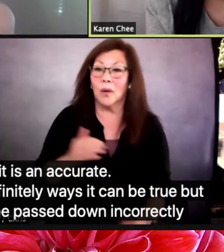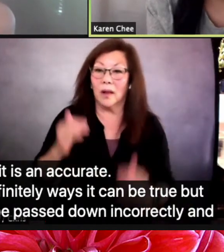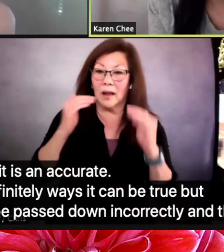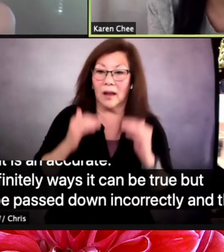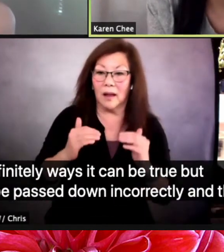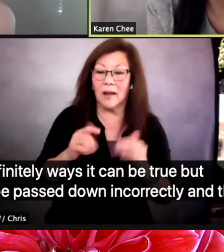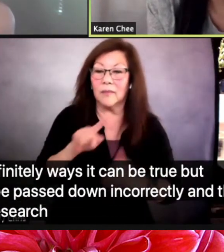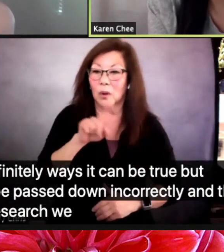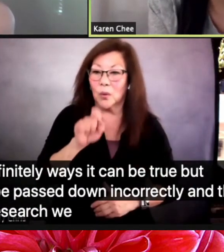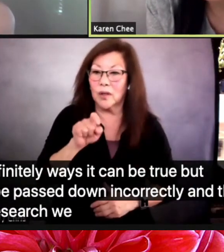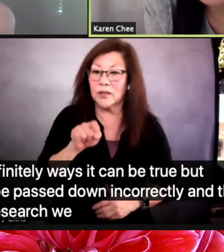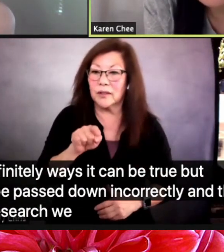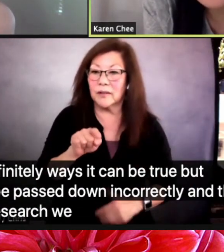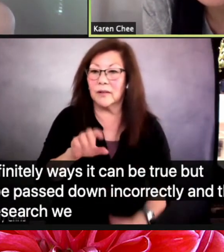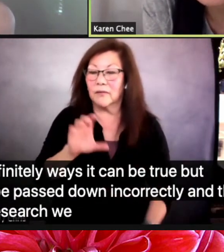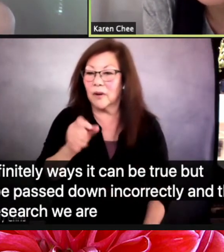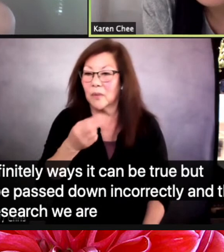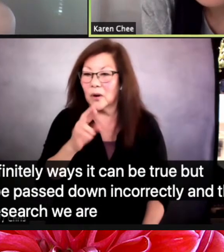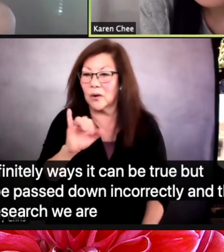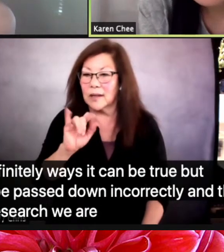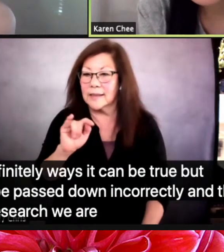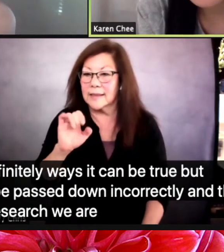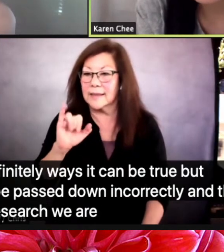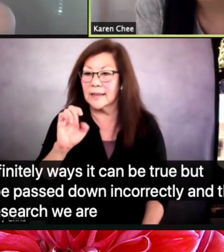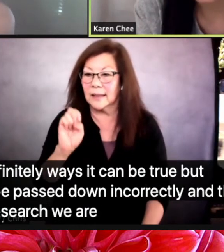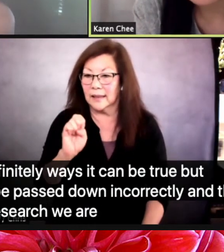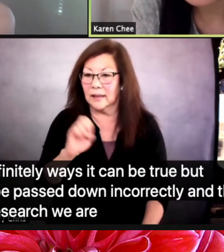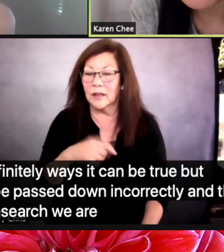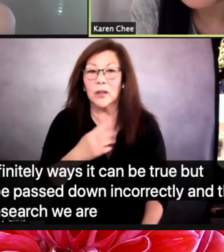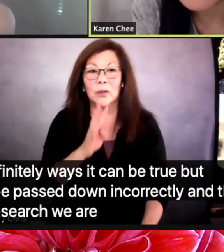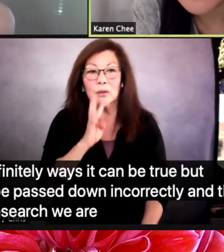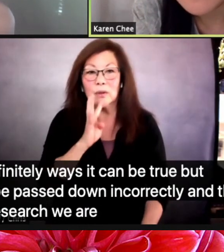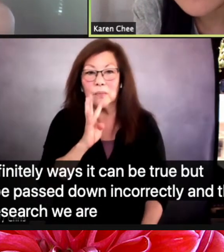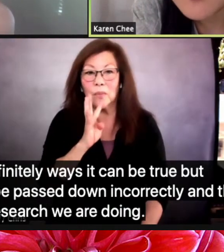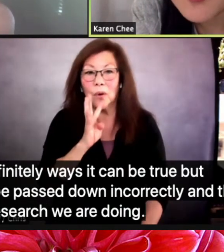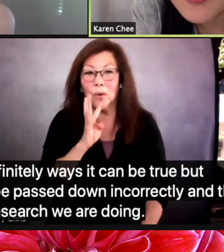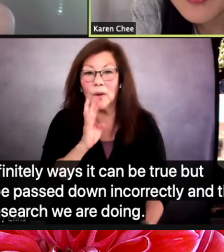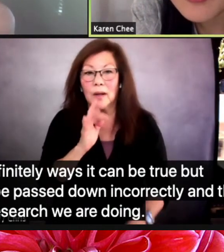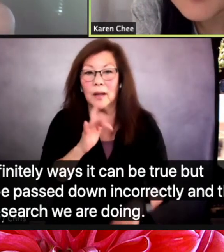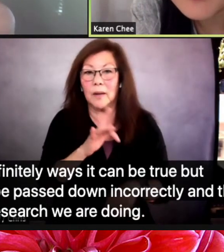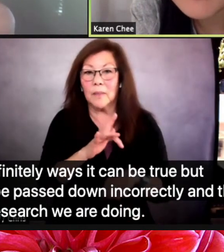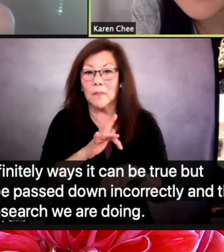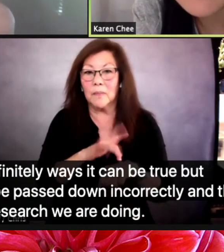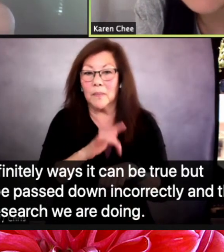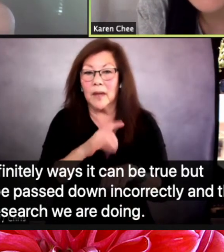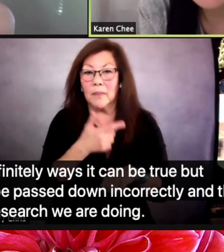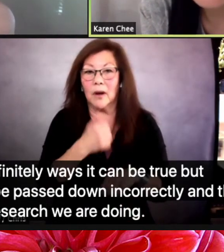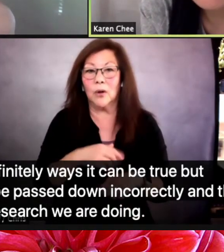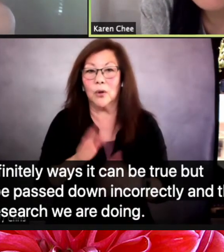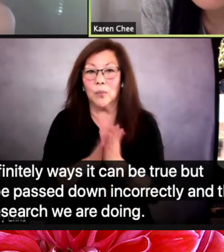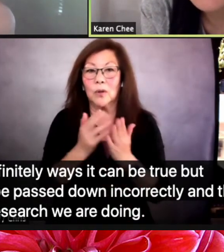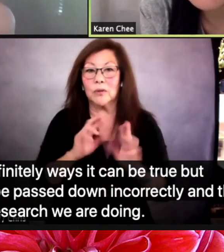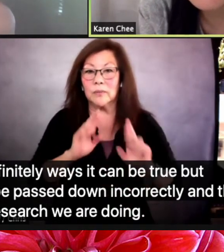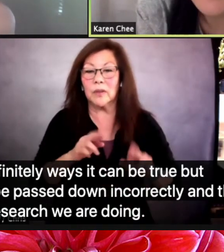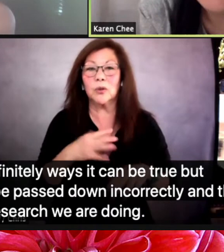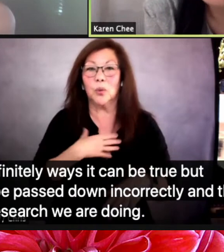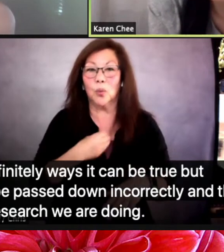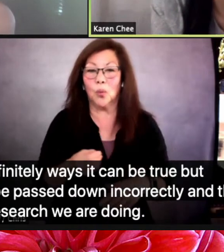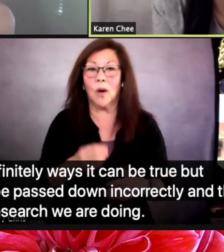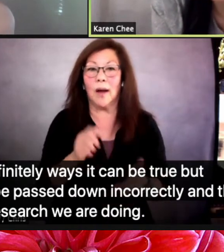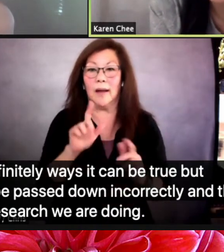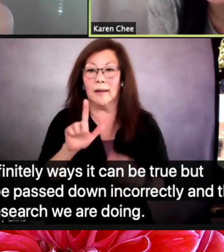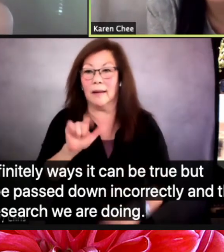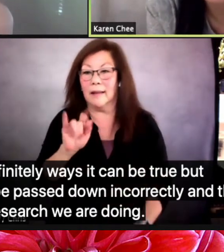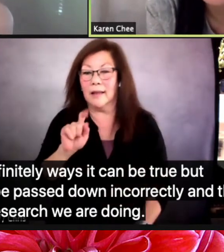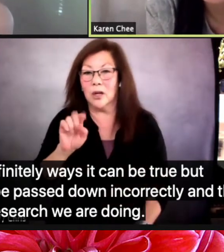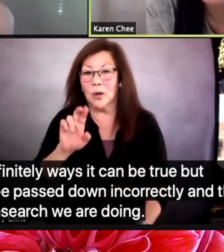is a question from Kristen. You've spoken a bit about the way your book responds to white literature, like Little House.